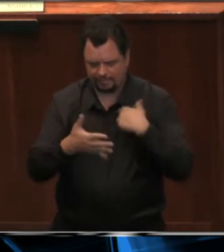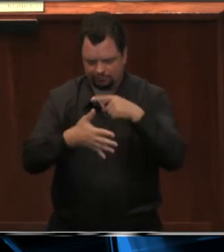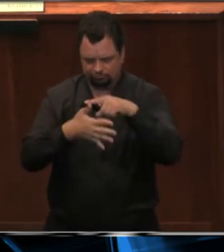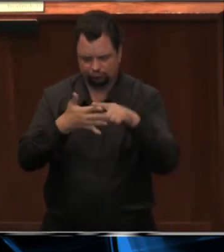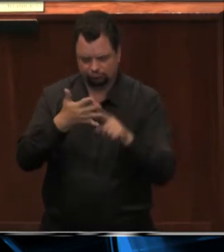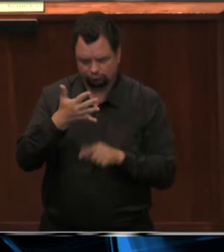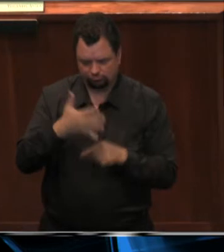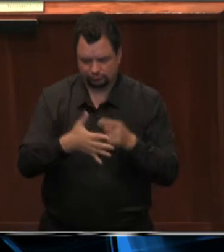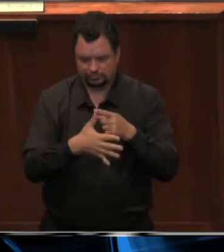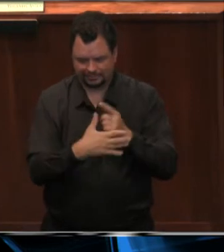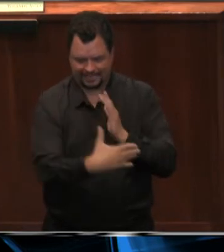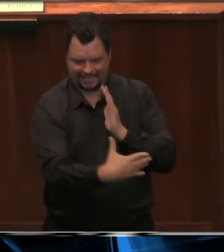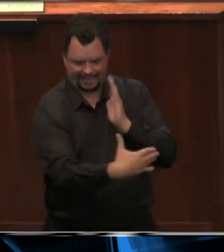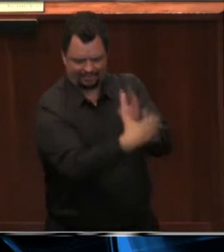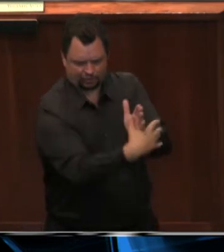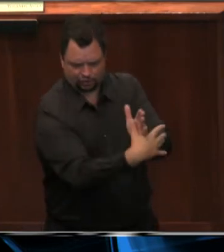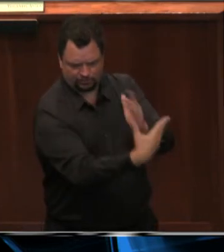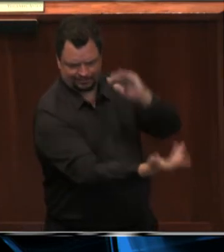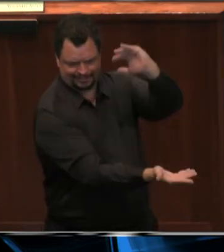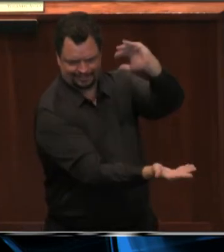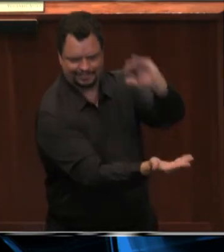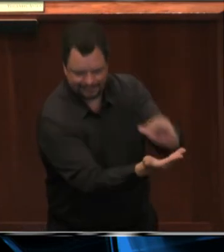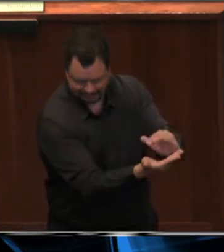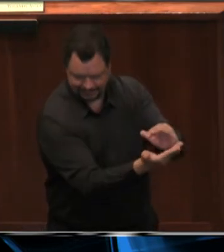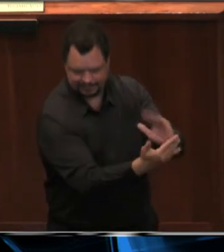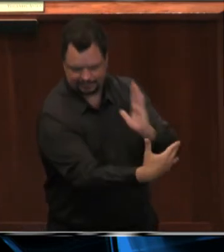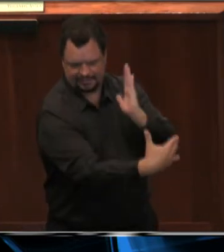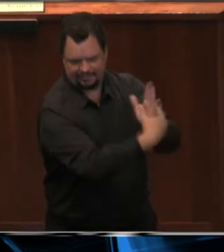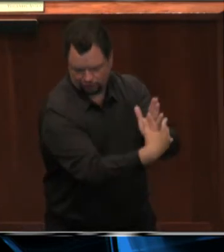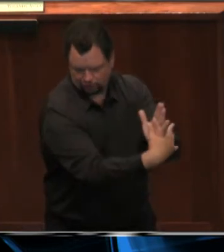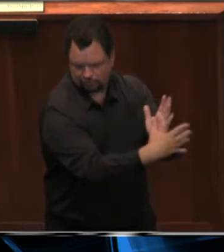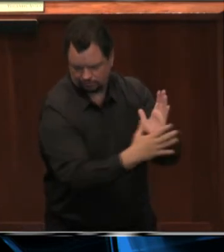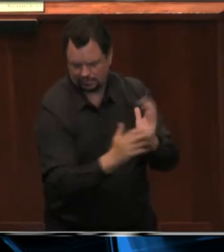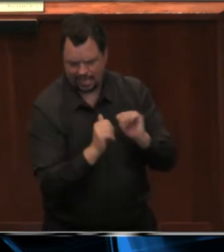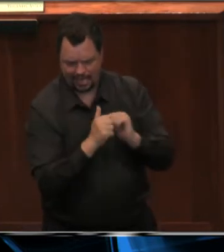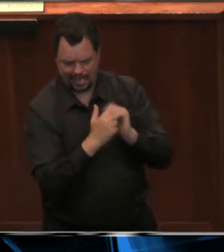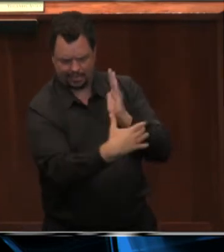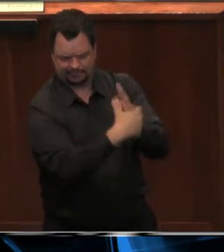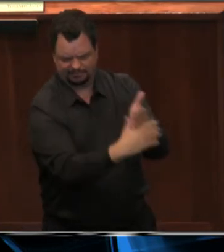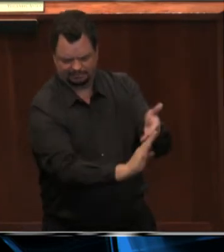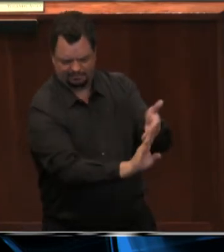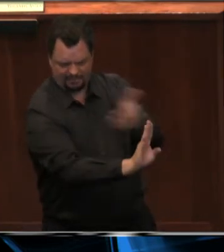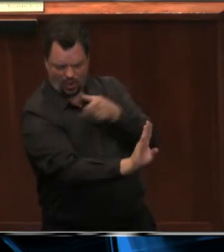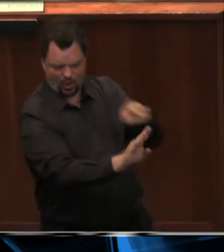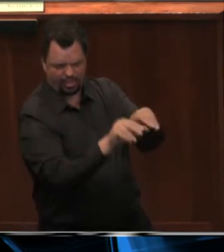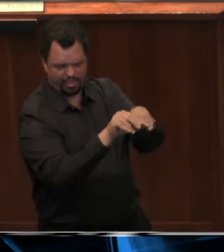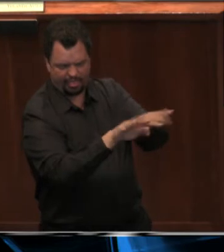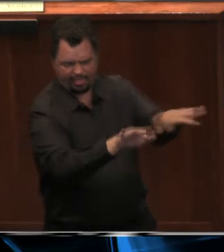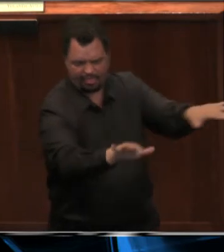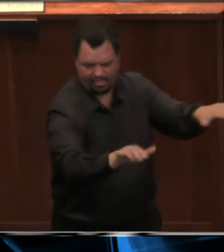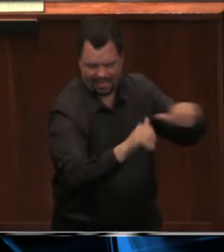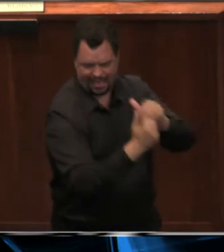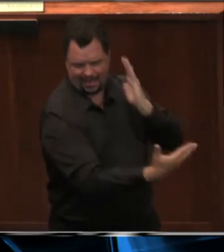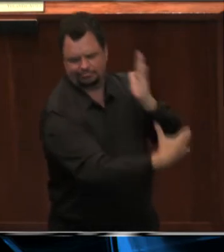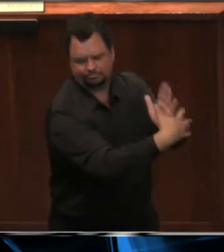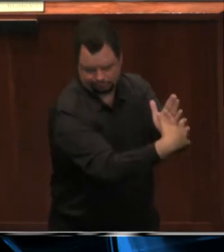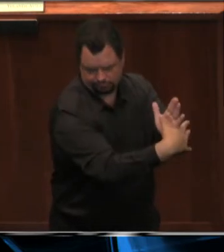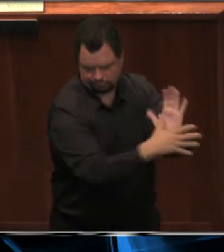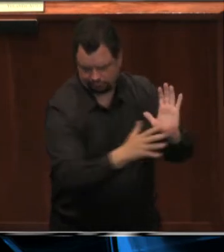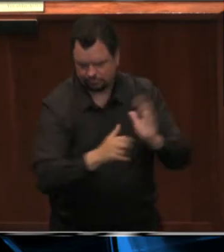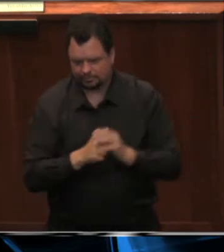we have to address the spread of COVID-19 in our community are somewhat limited. We are not at the point where we